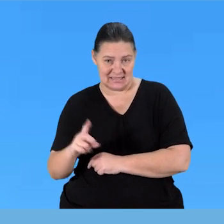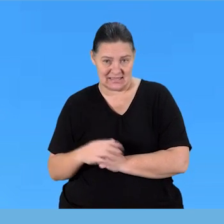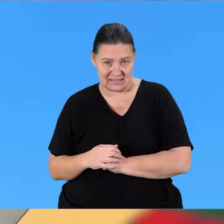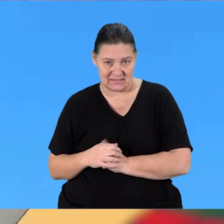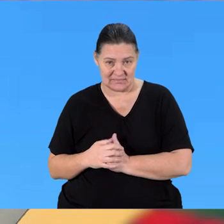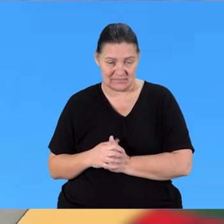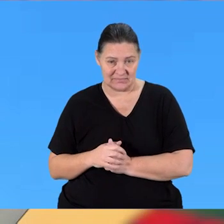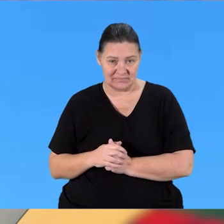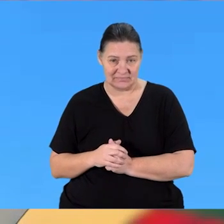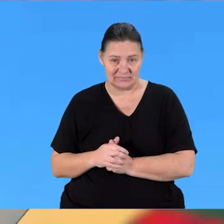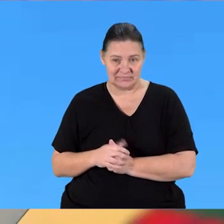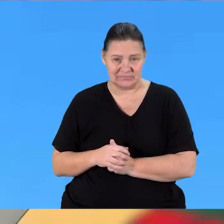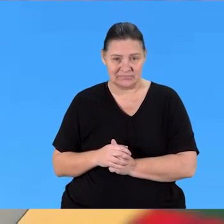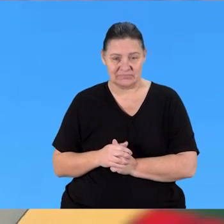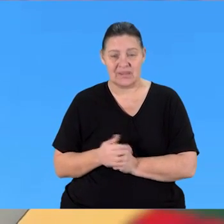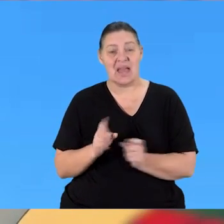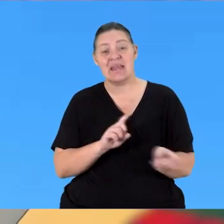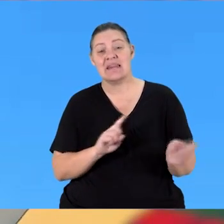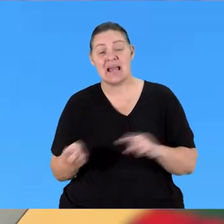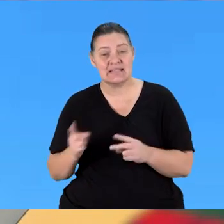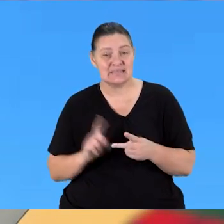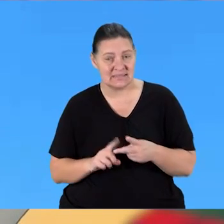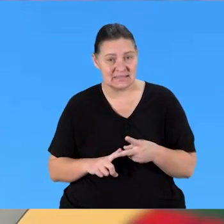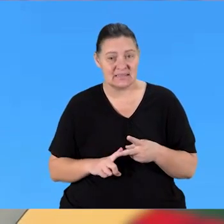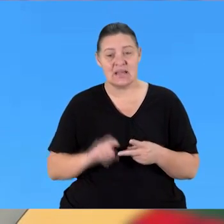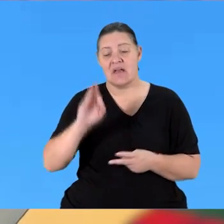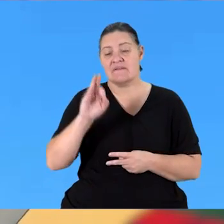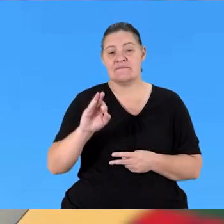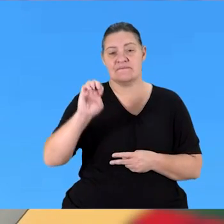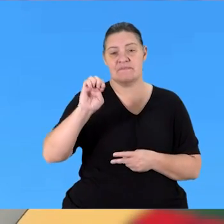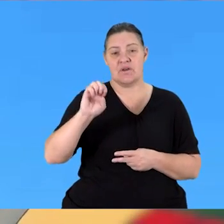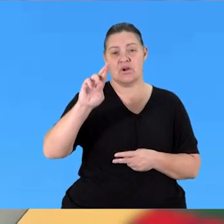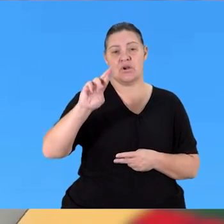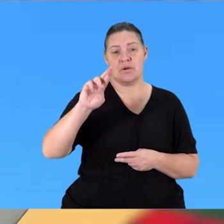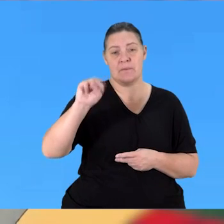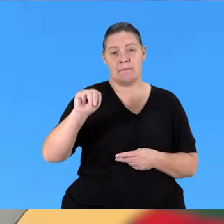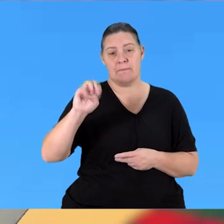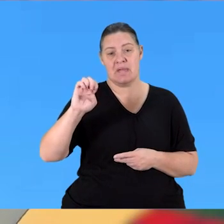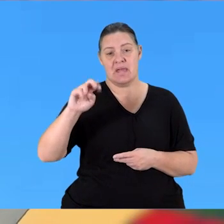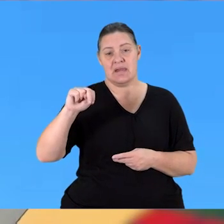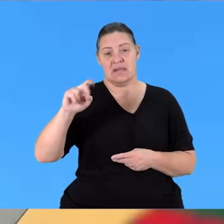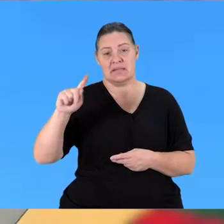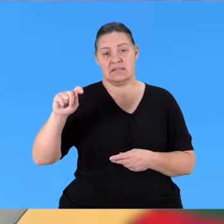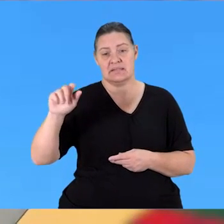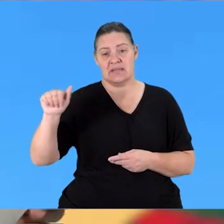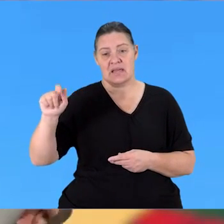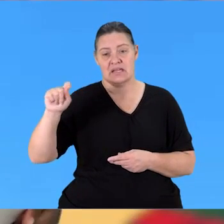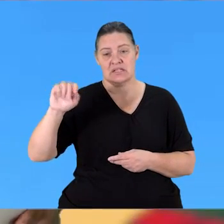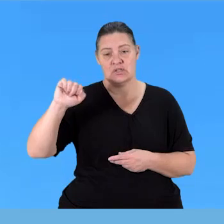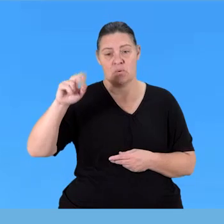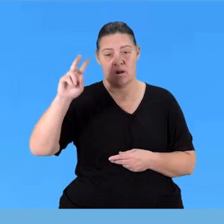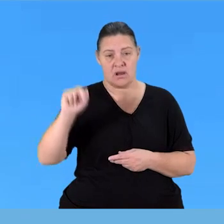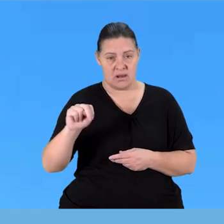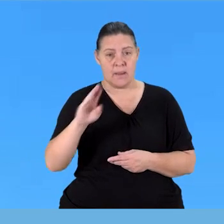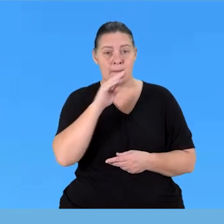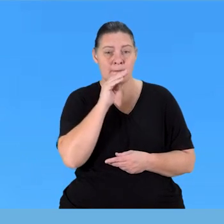acid. So our next useful chemical reaction is fermentation. What is fermentation? So that is a